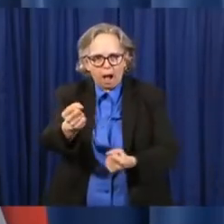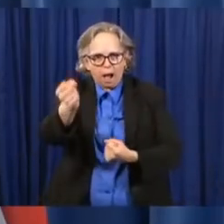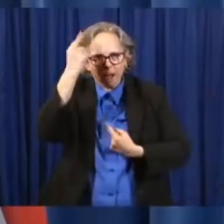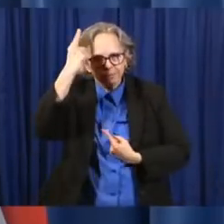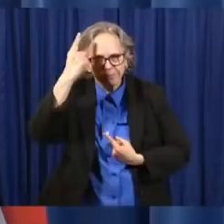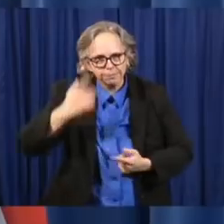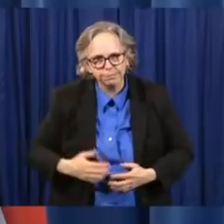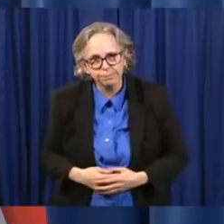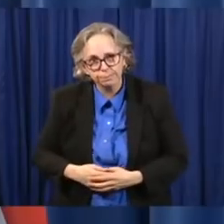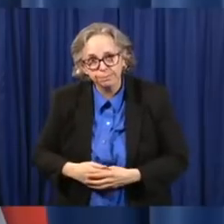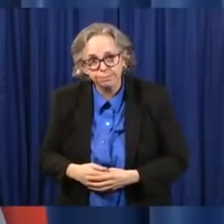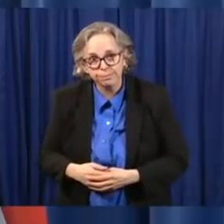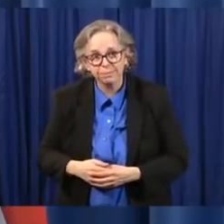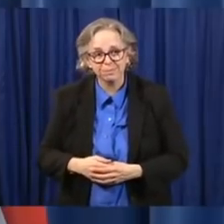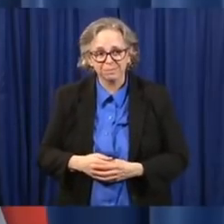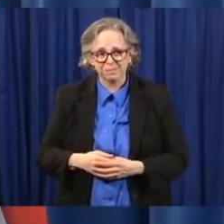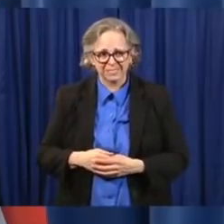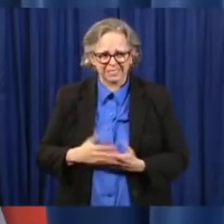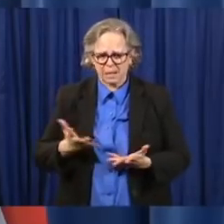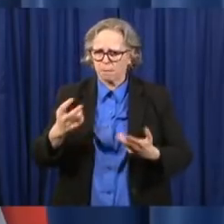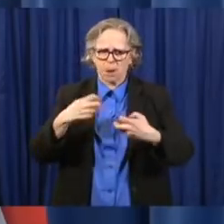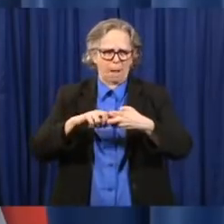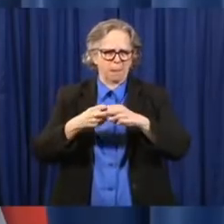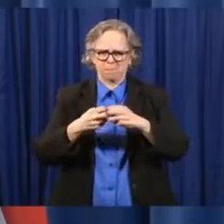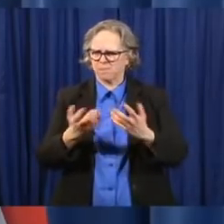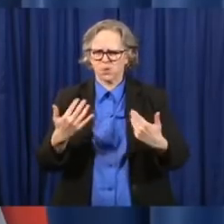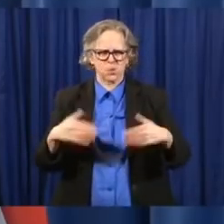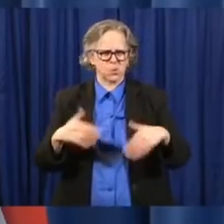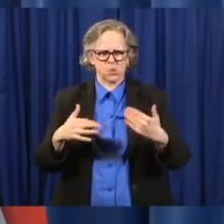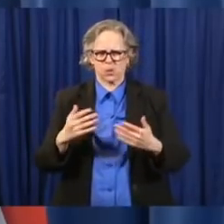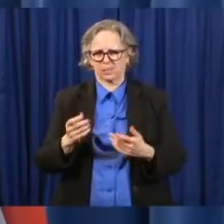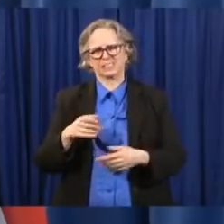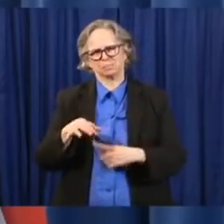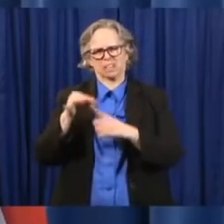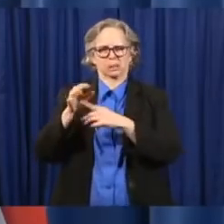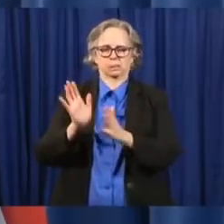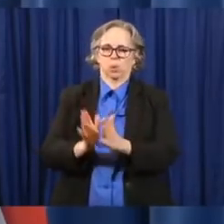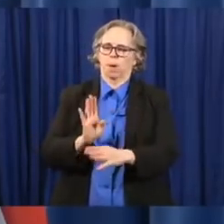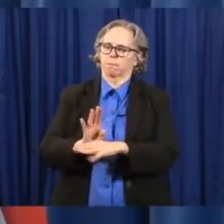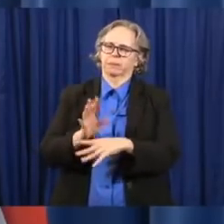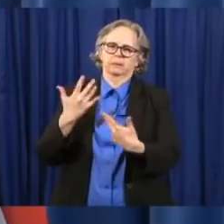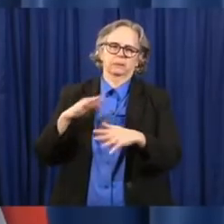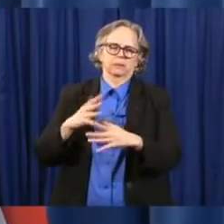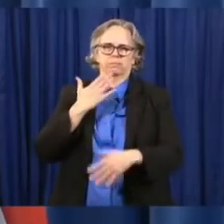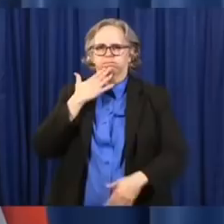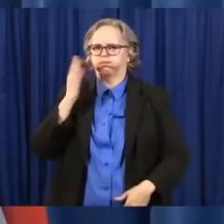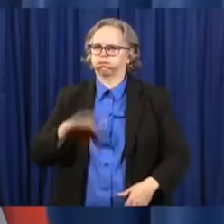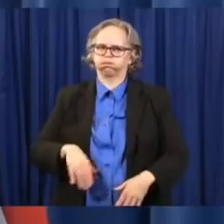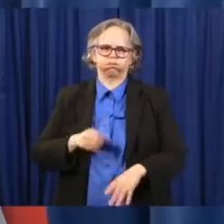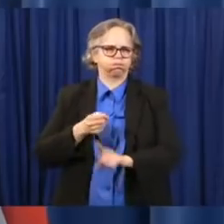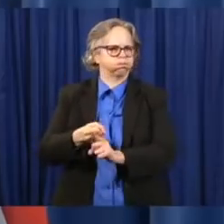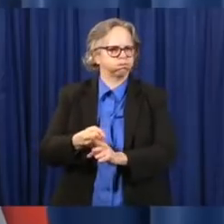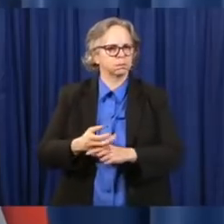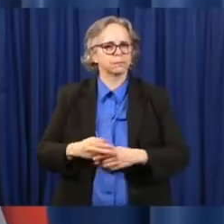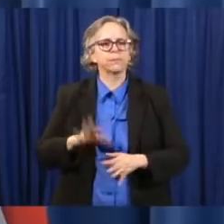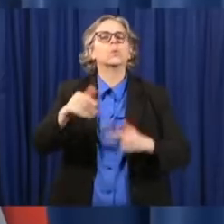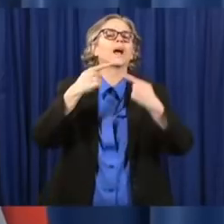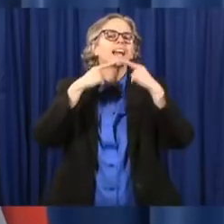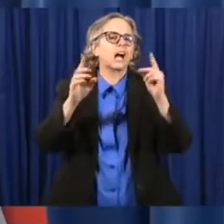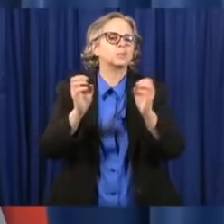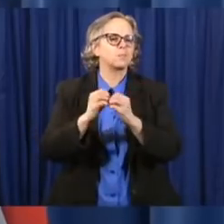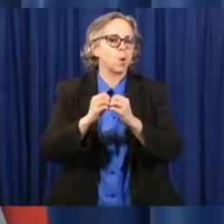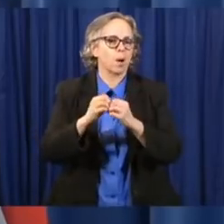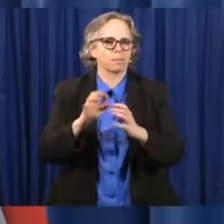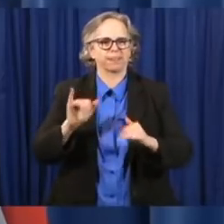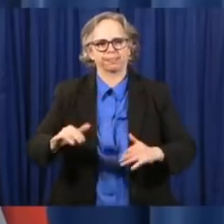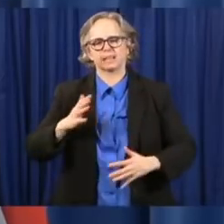that small businesses particularly have. So we're going to be announcing more as we move forward, but that's kind of how I look at